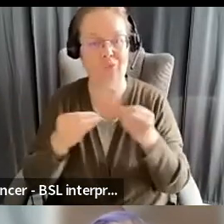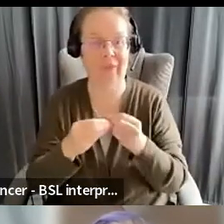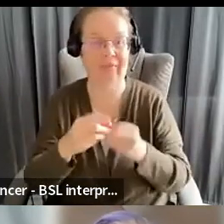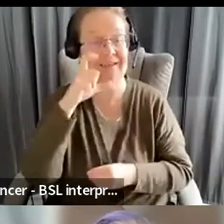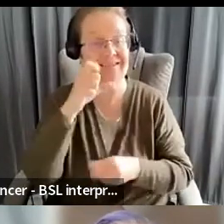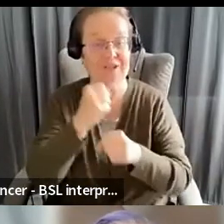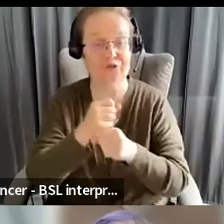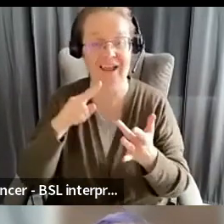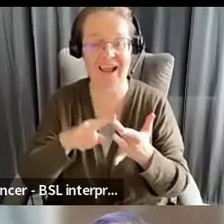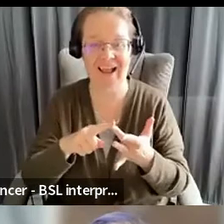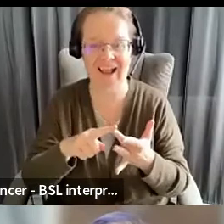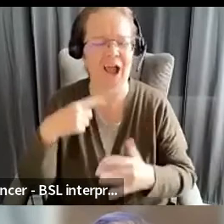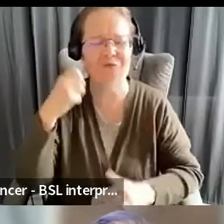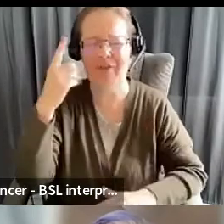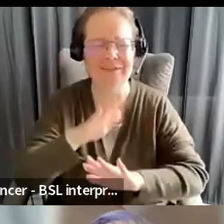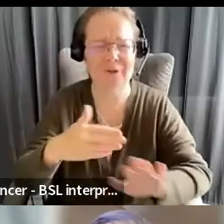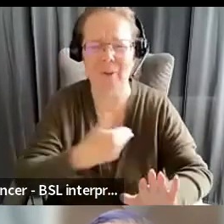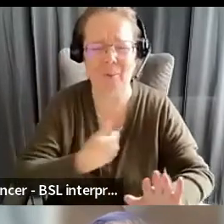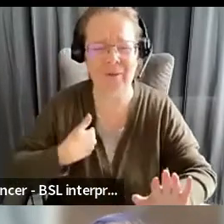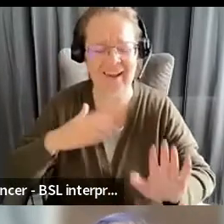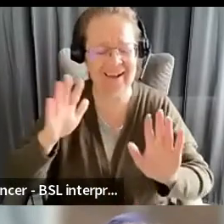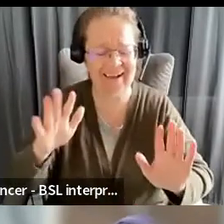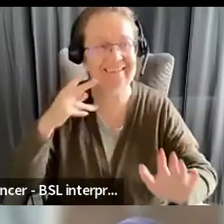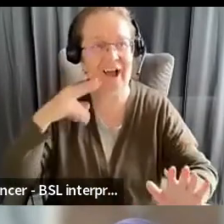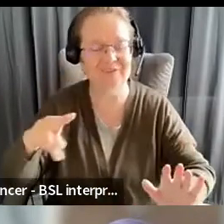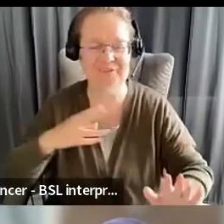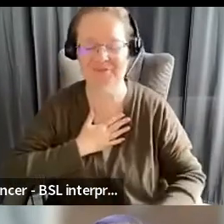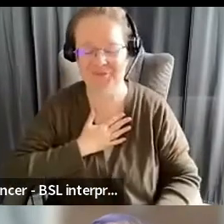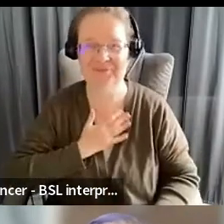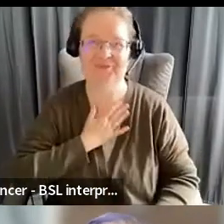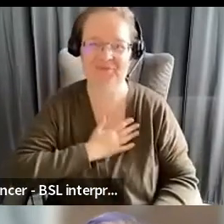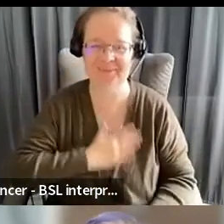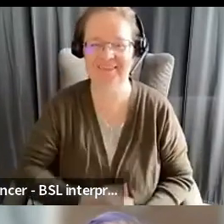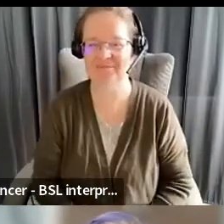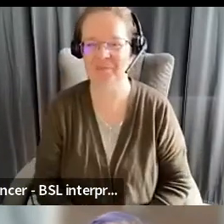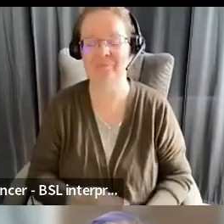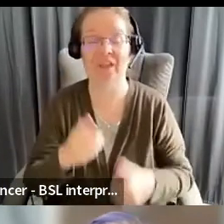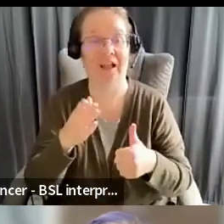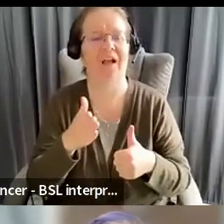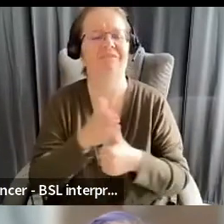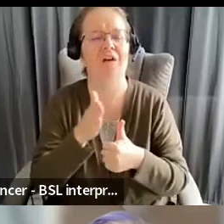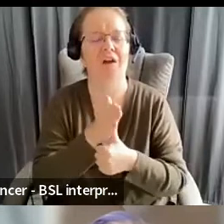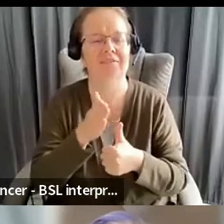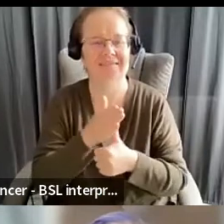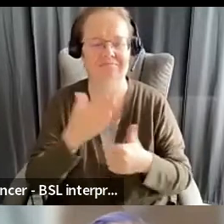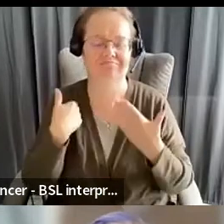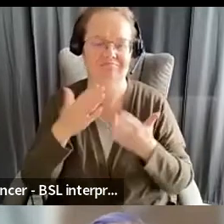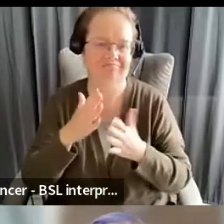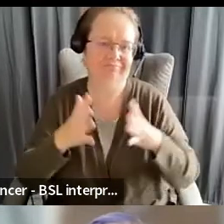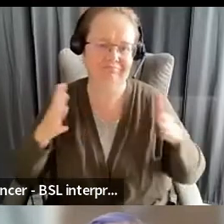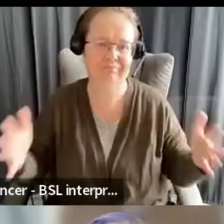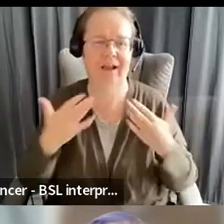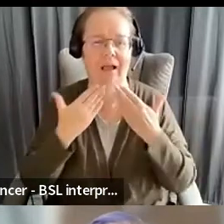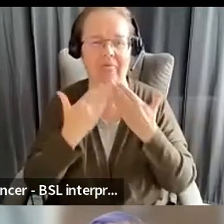And I also realize it's not morning anymore, it's afternoon. So first thing first, a huge thank you to